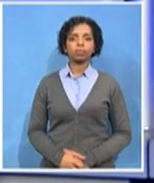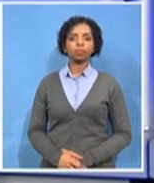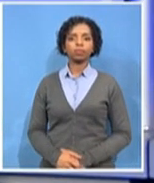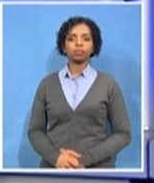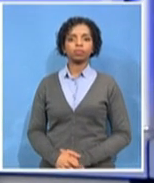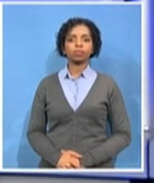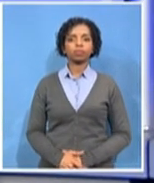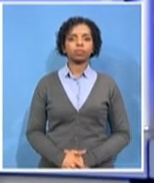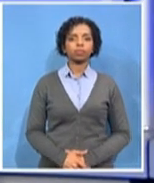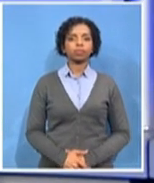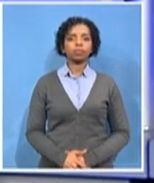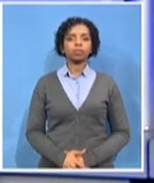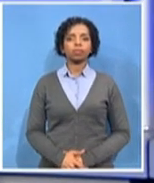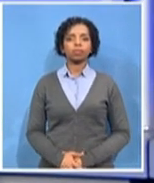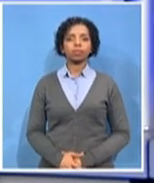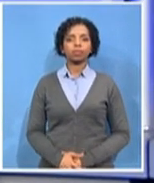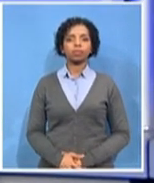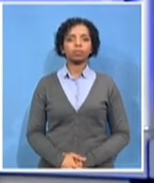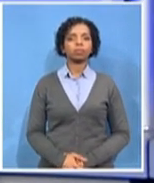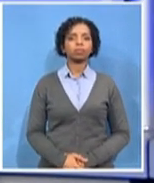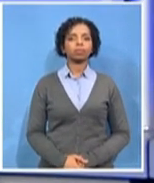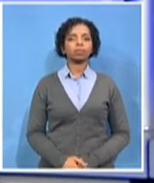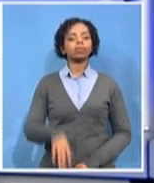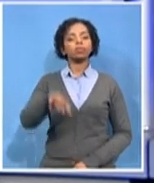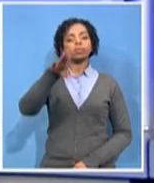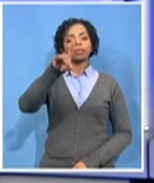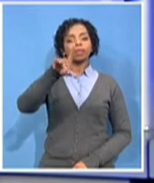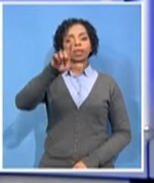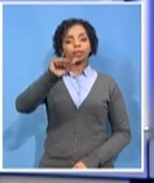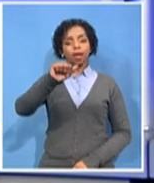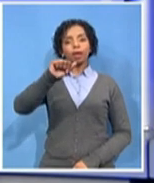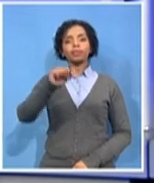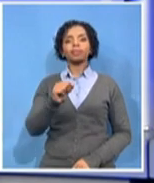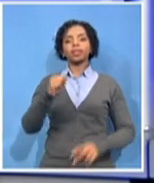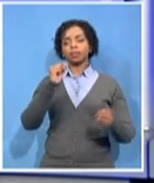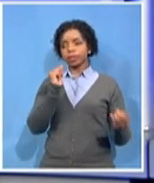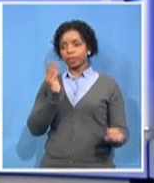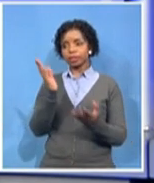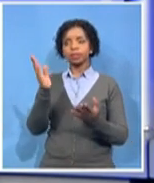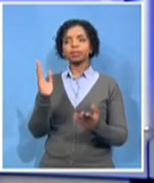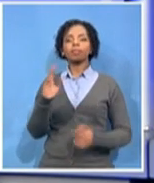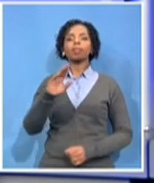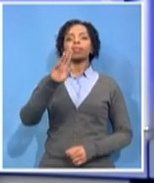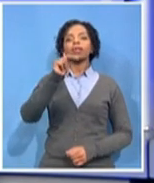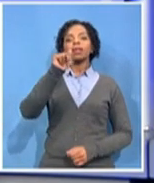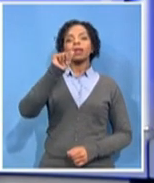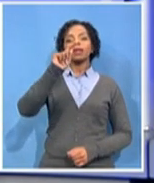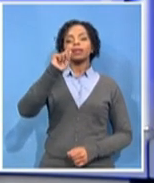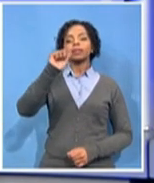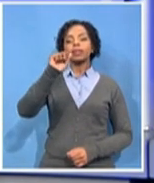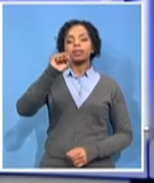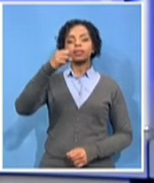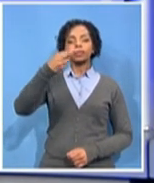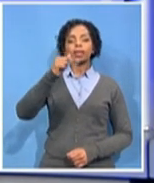Well, Democratic Alliance Chief Whip Natasha Mazon says the party will open a case against EFF leader Julius